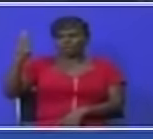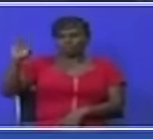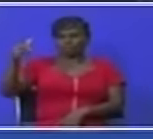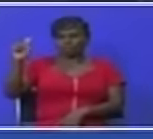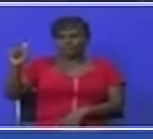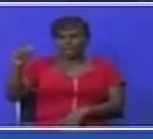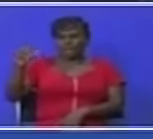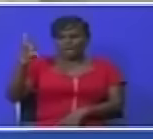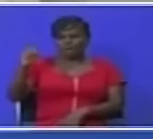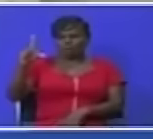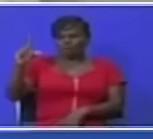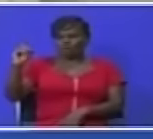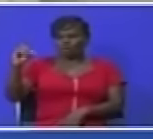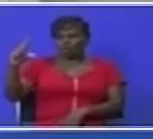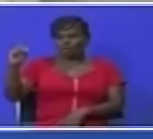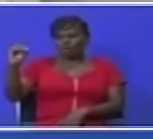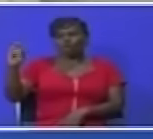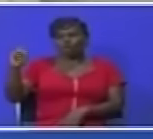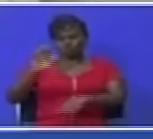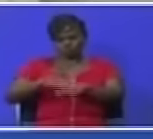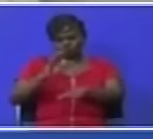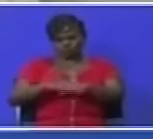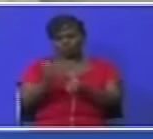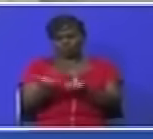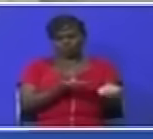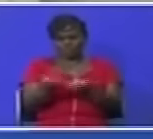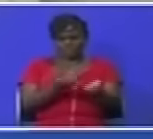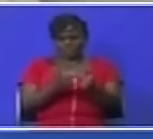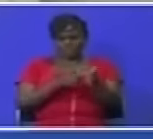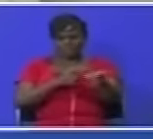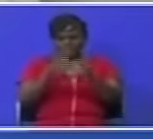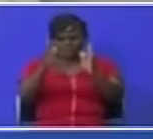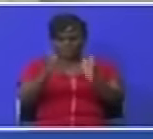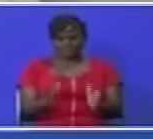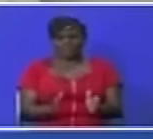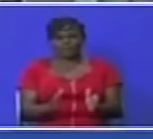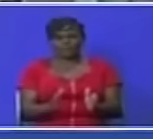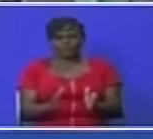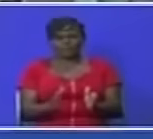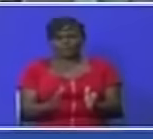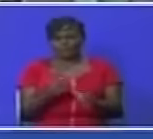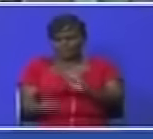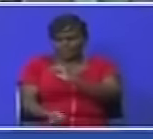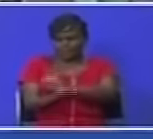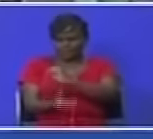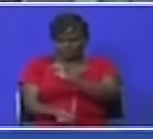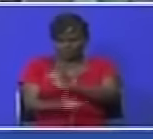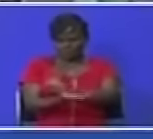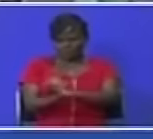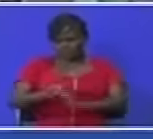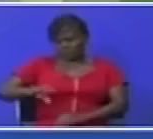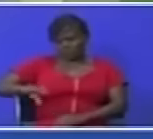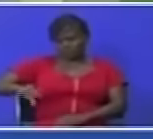Lolongo are emerging as key attraction for buyers. Haas Marketing Director Sakina Hassan Ali notes the outer cities